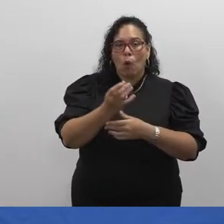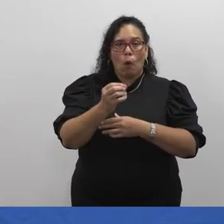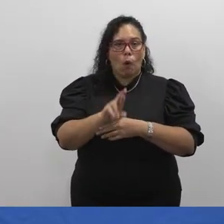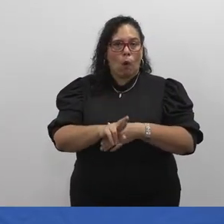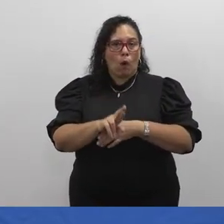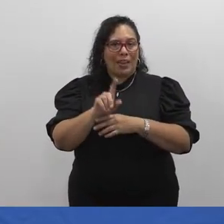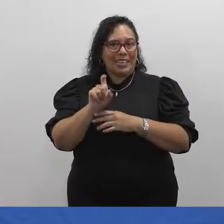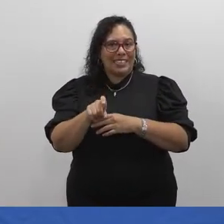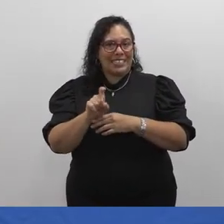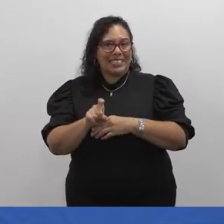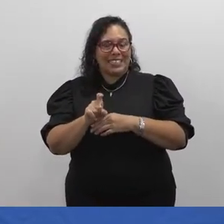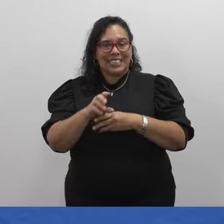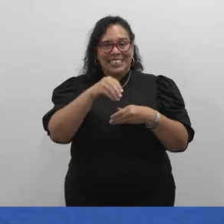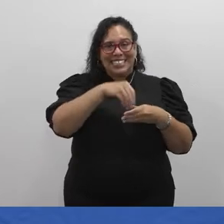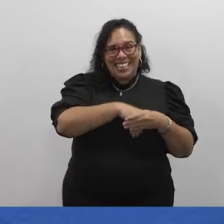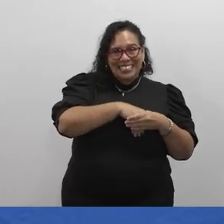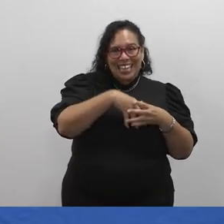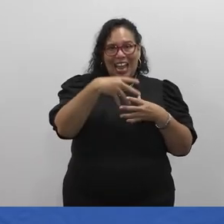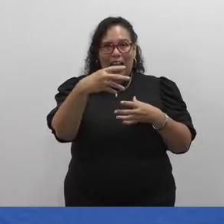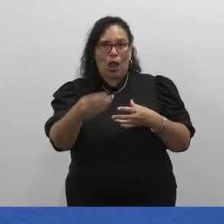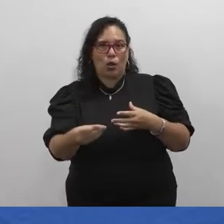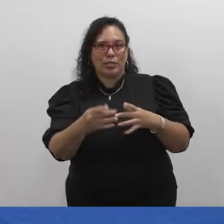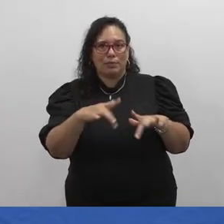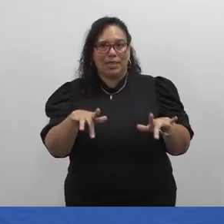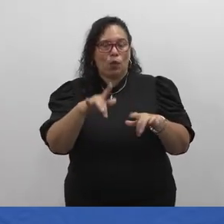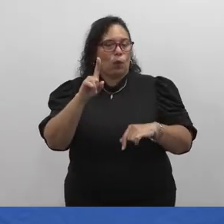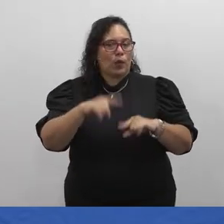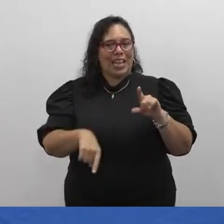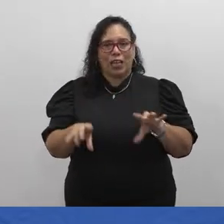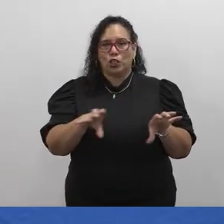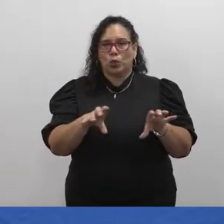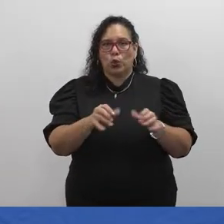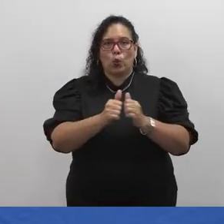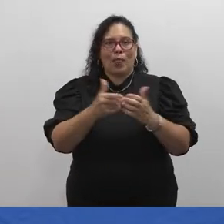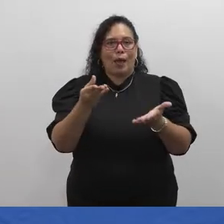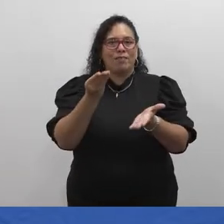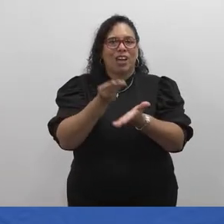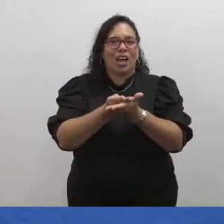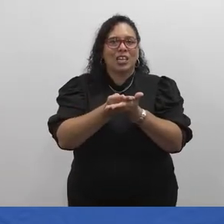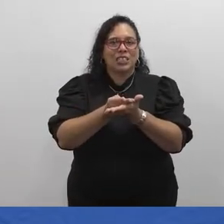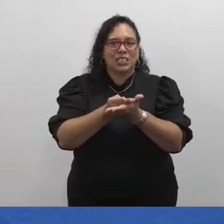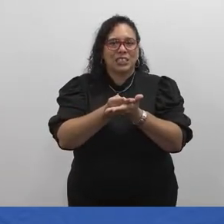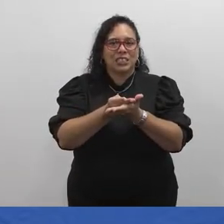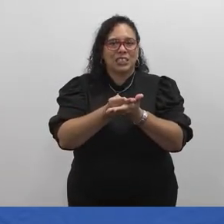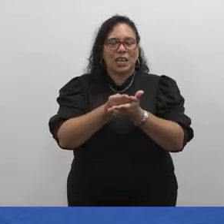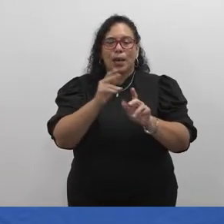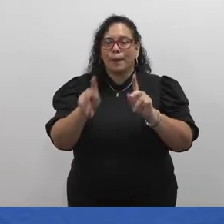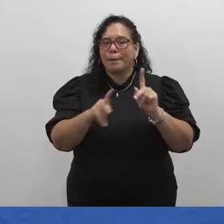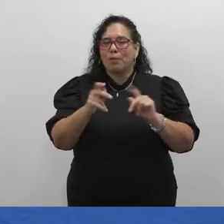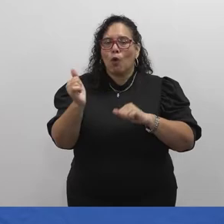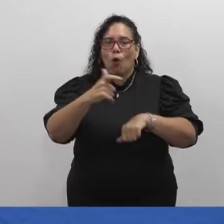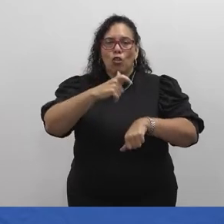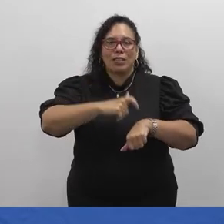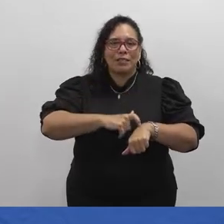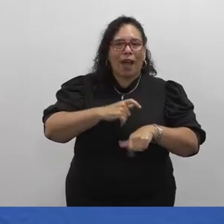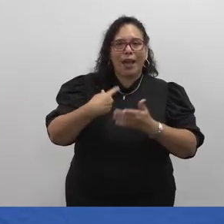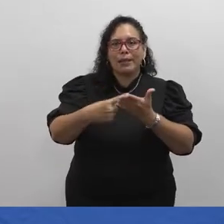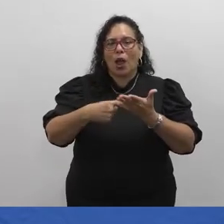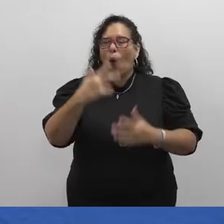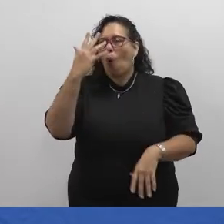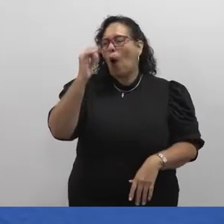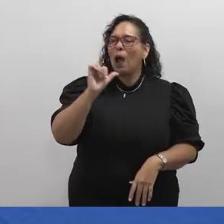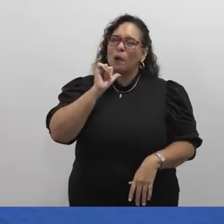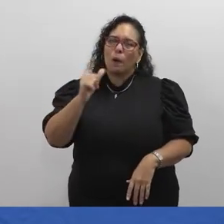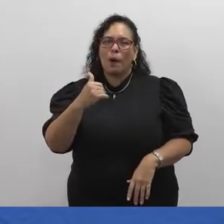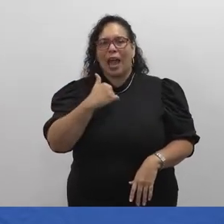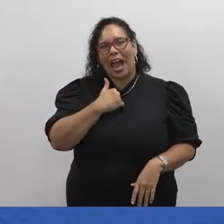to use inside and outside space, we cannot do that without funds. We have folks all the time talk to us about, why don't